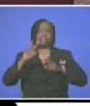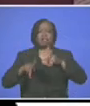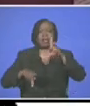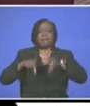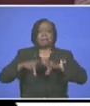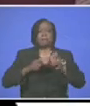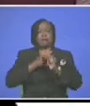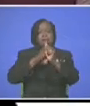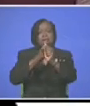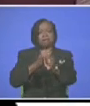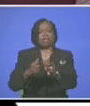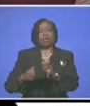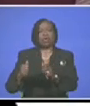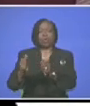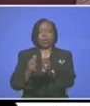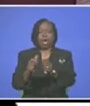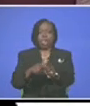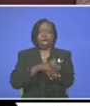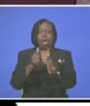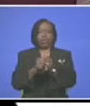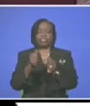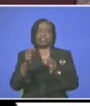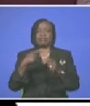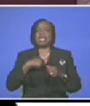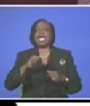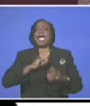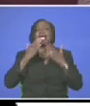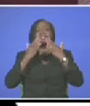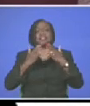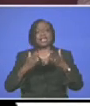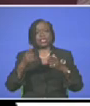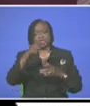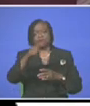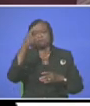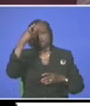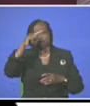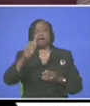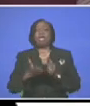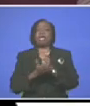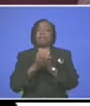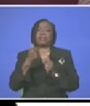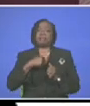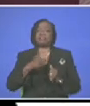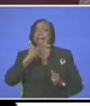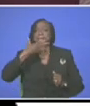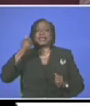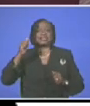blessing. I just give God all the thanks and praise. And I thank you guys for helping out as best as you can as well.